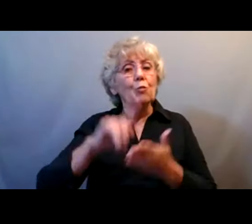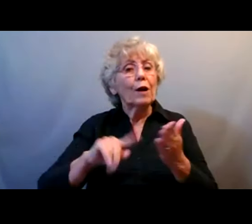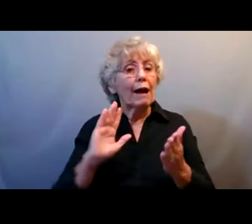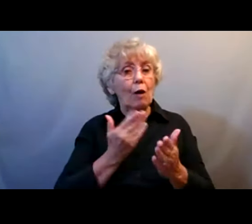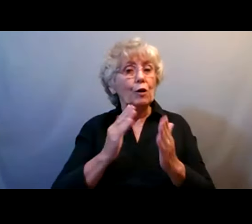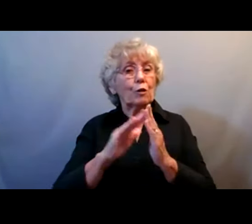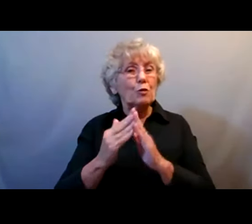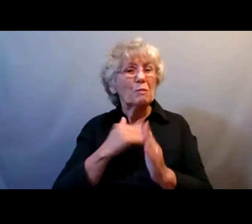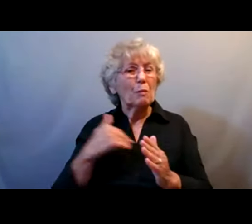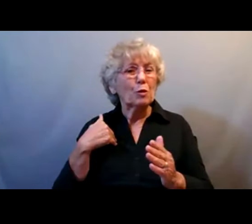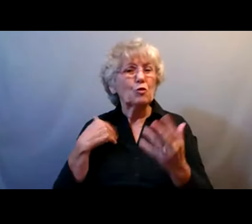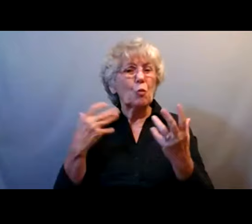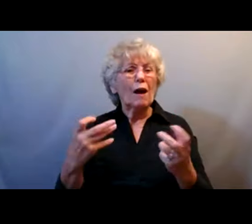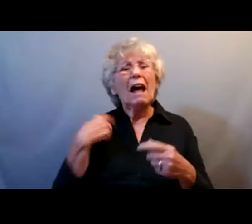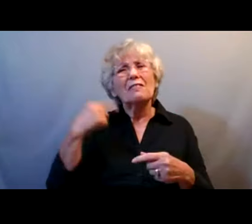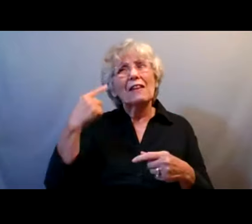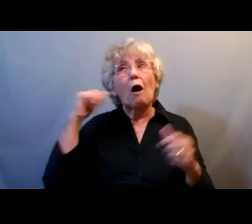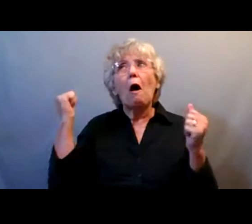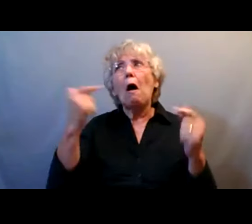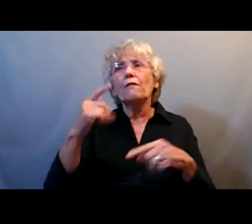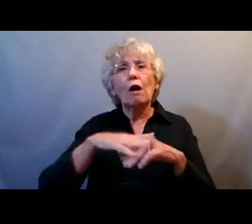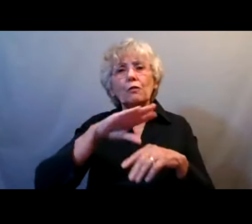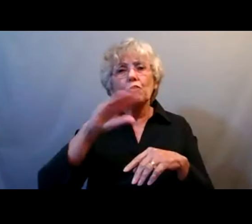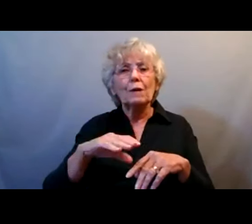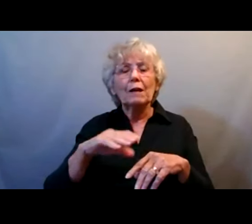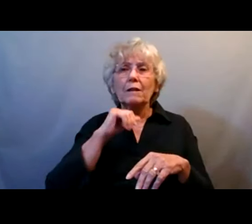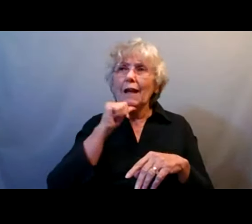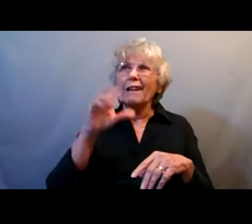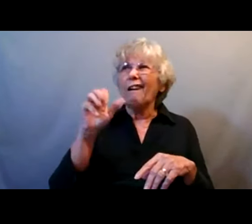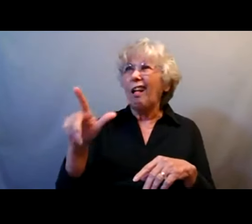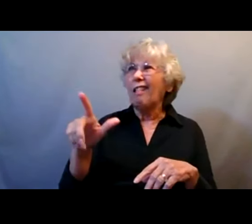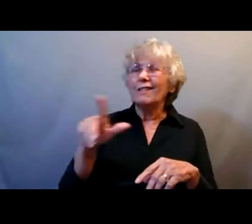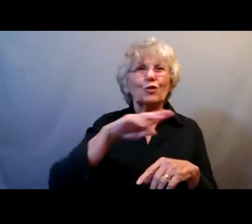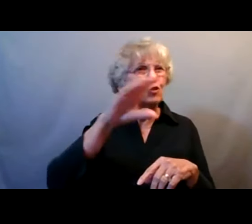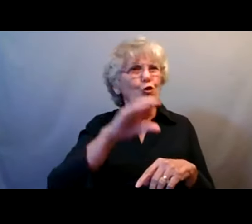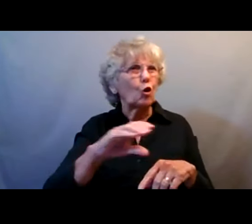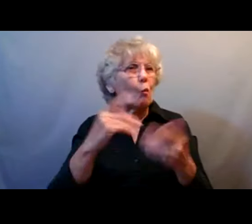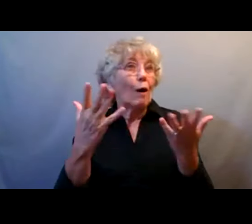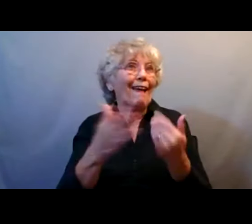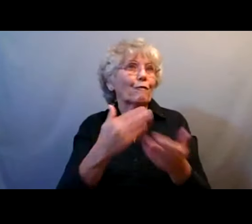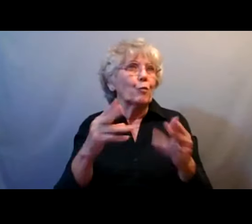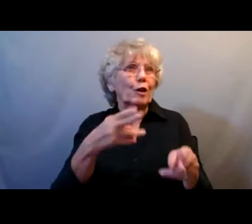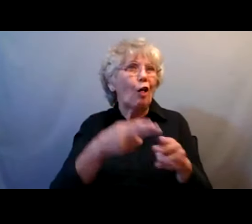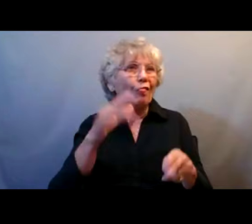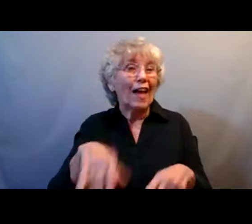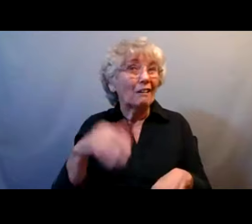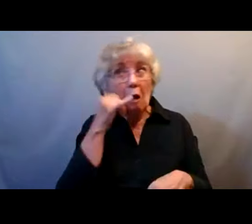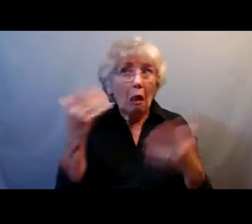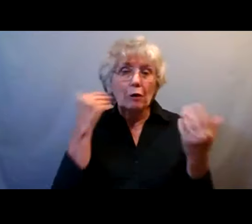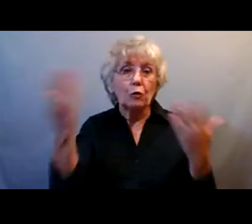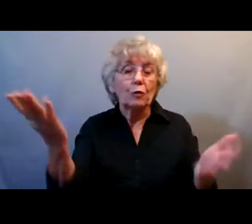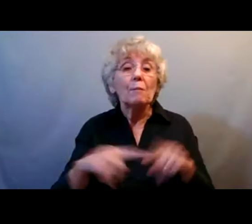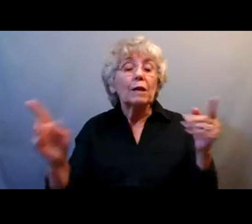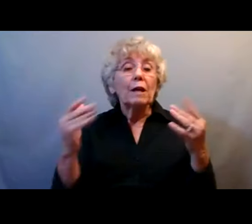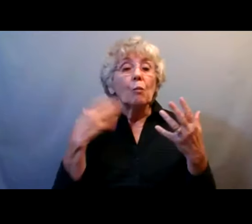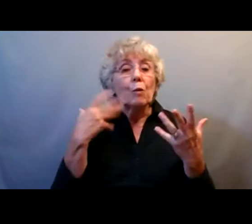that's what everybody on this Zoom, I was going to say call, but we're actually not on a call, on a Zoom, whatever we call these things, really want. We